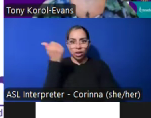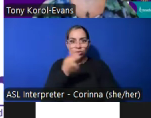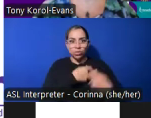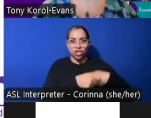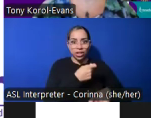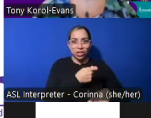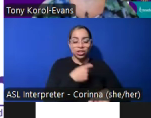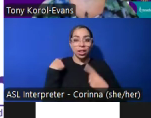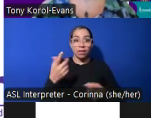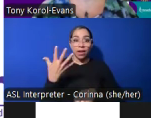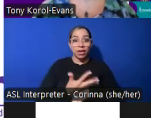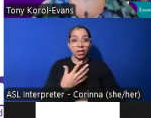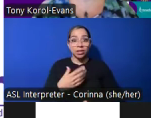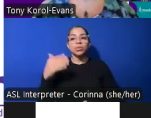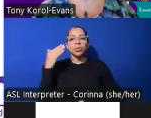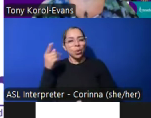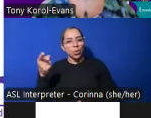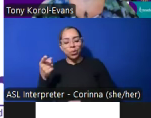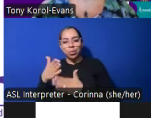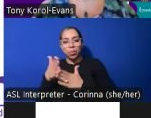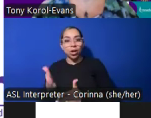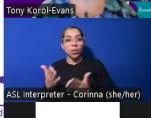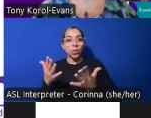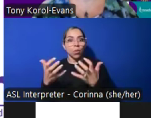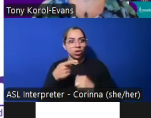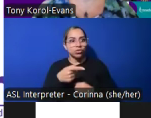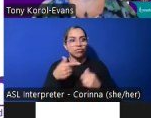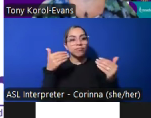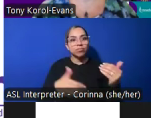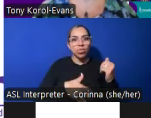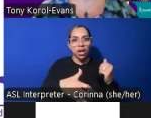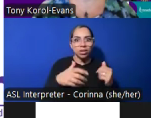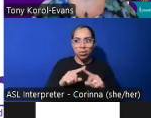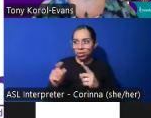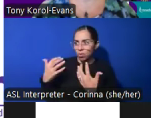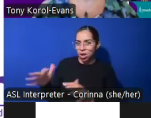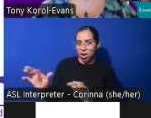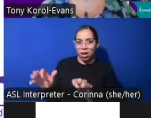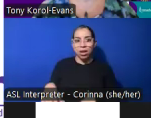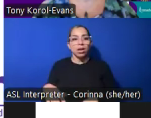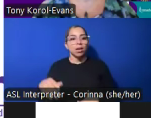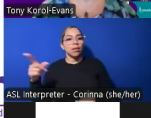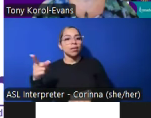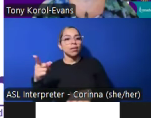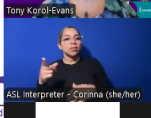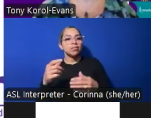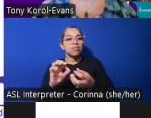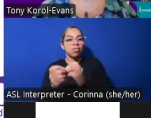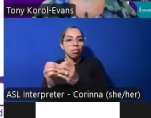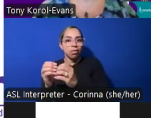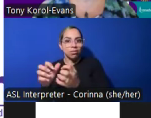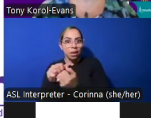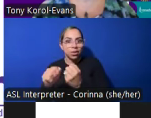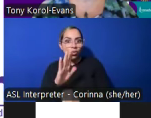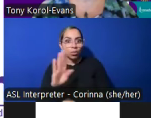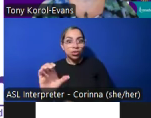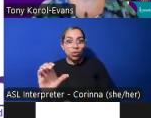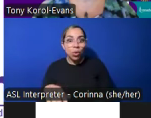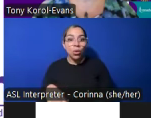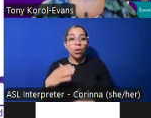be, messing with or damaging your birth control, like not pulling out when he said he would, or poking holes in your diaphragm.